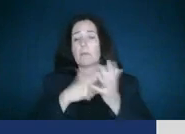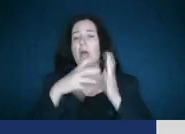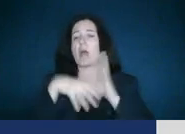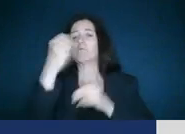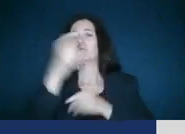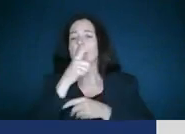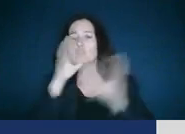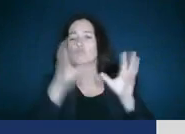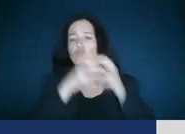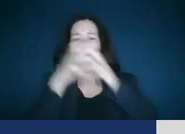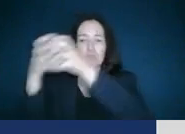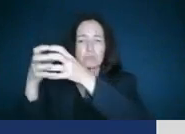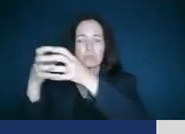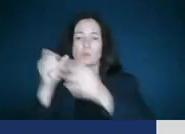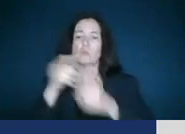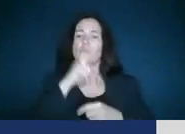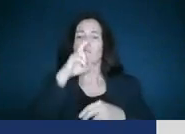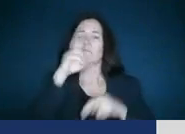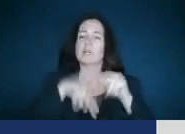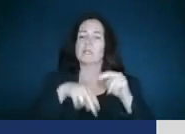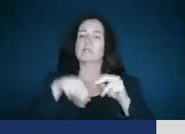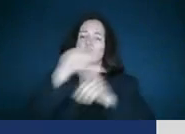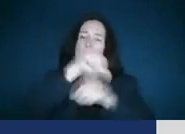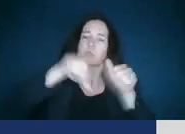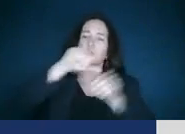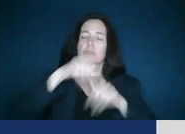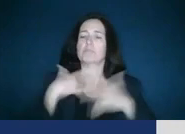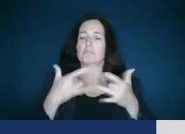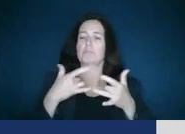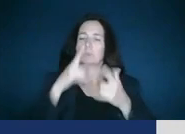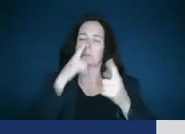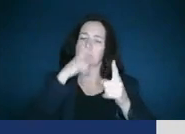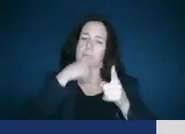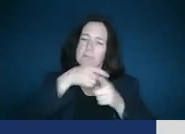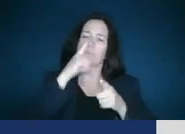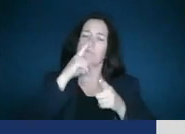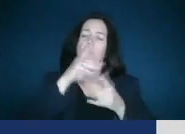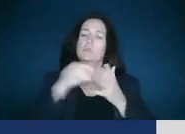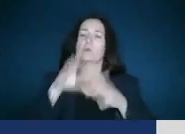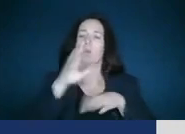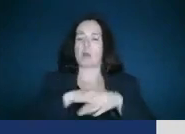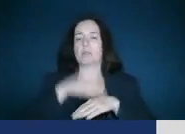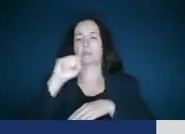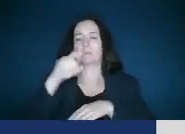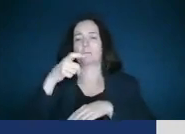lunch. So it's a really fun social meetup specific for students on the spectrum.